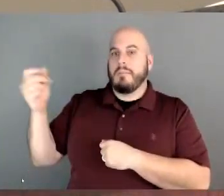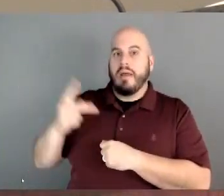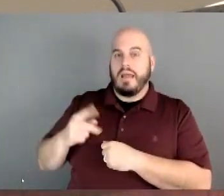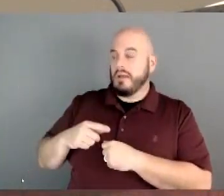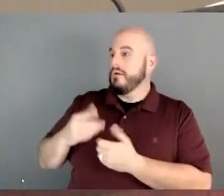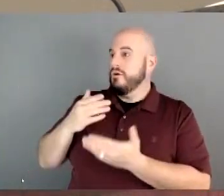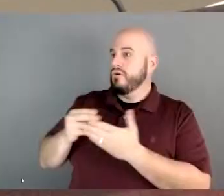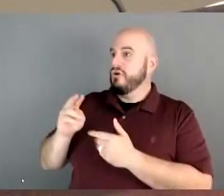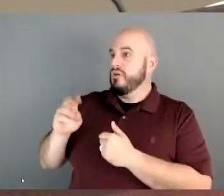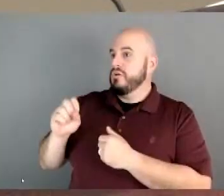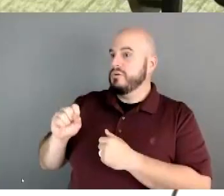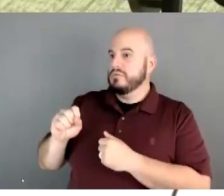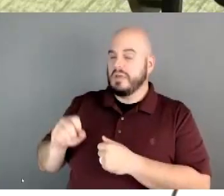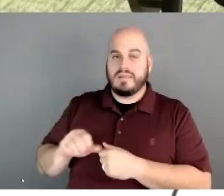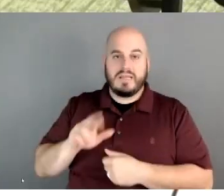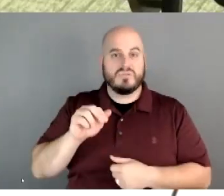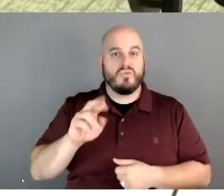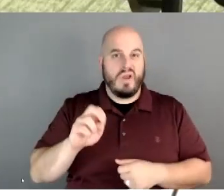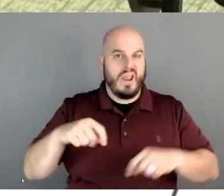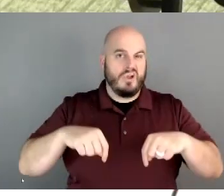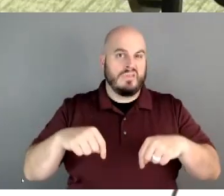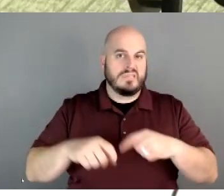rare in this work. So thank you for that.